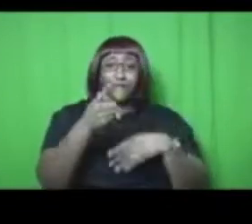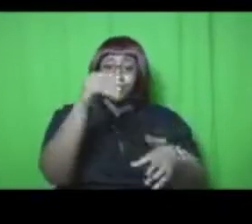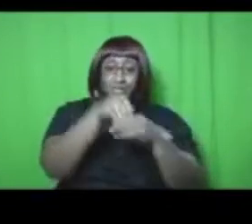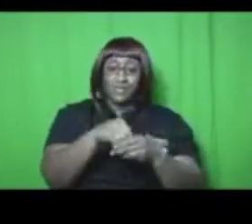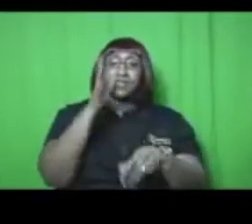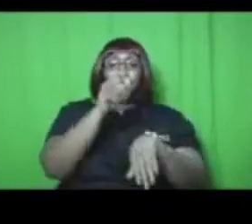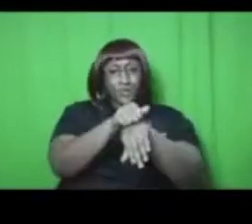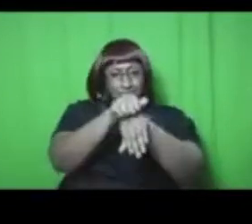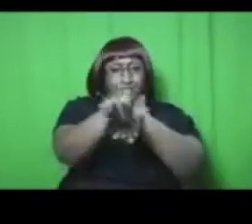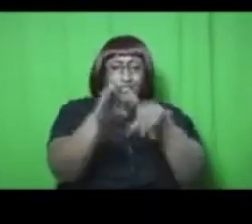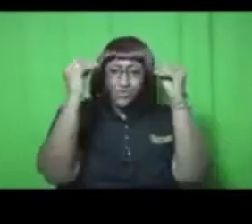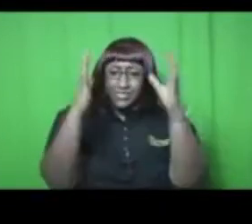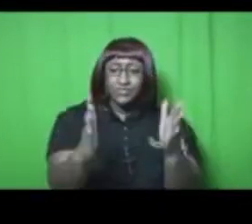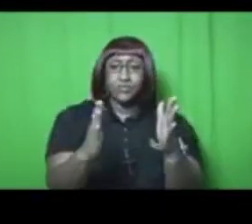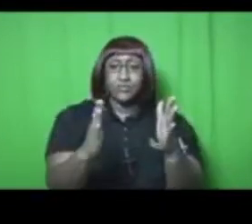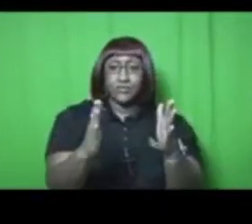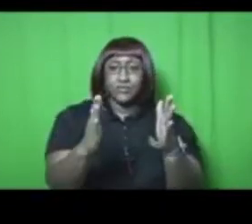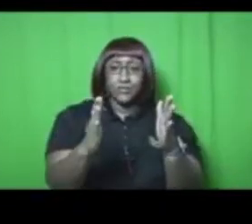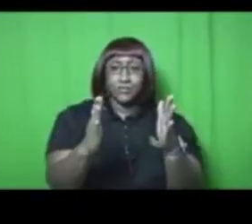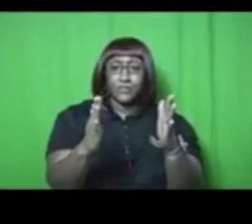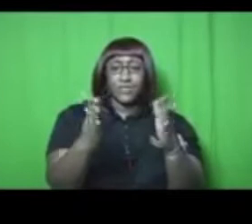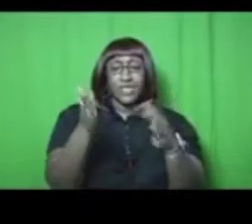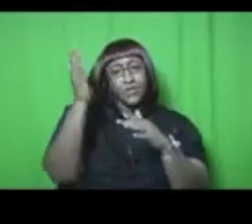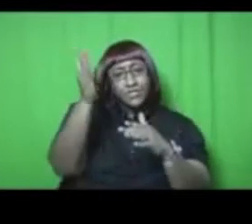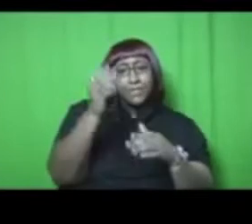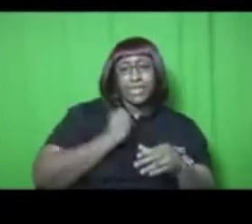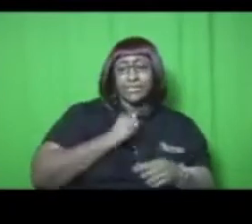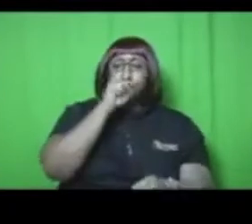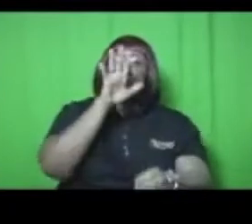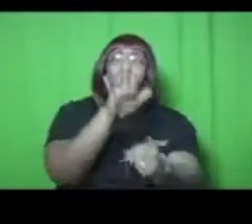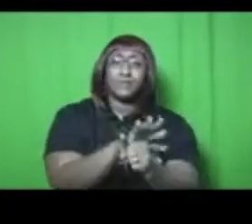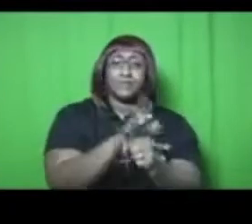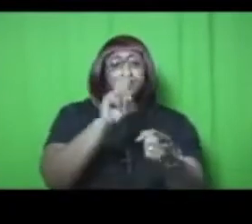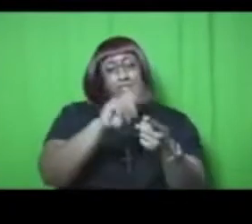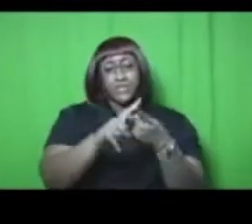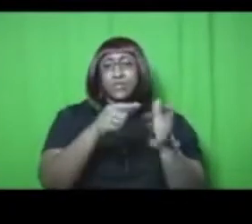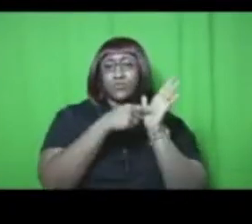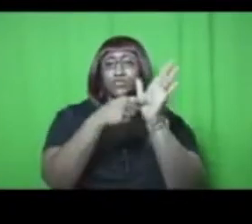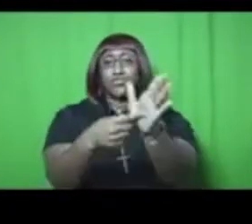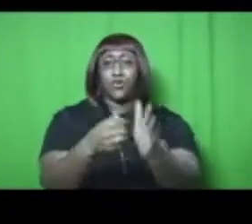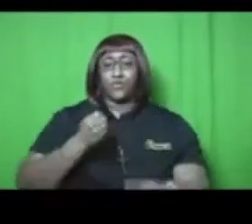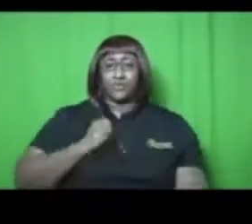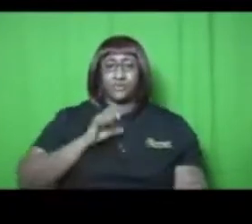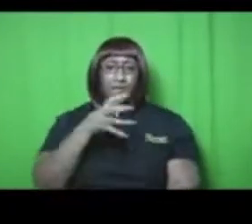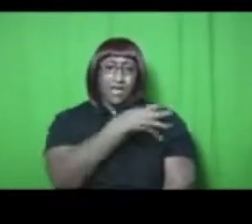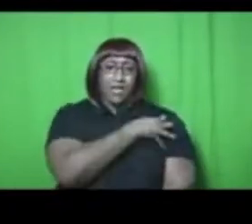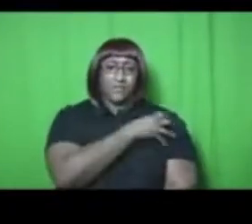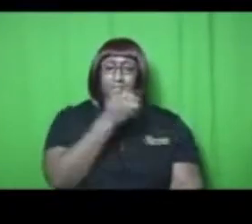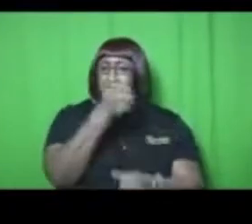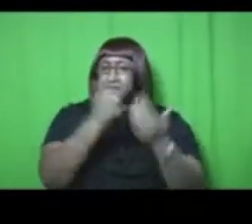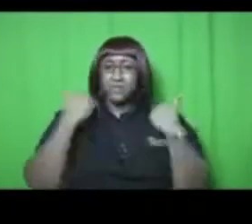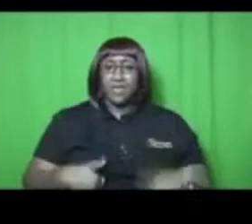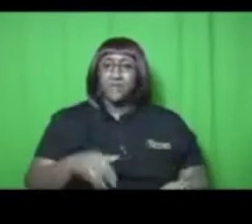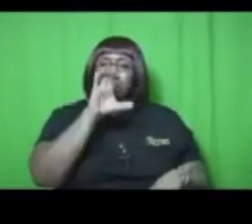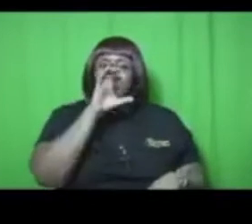send you a prophet. And he's going to speak of his promises. And then he's going to show you his power. Has anybody watching me right now ever